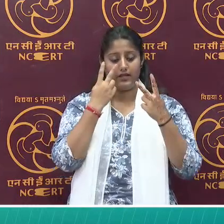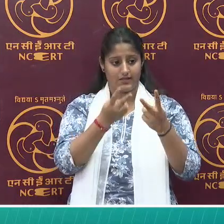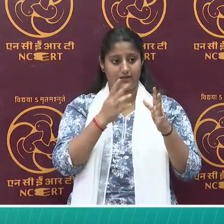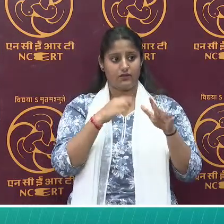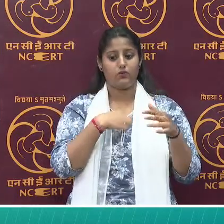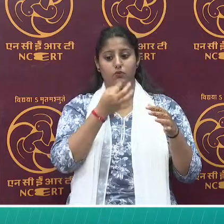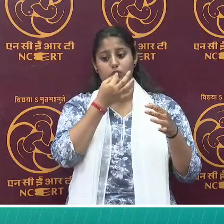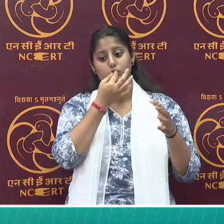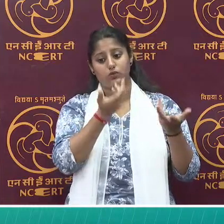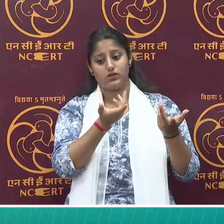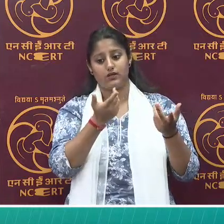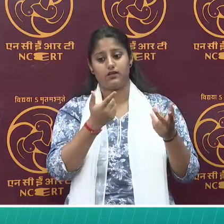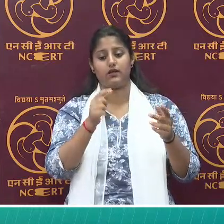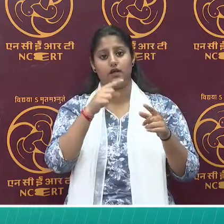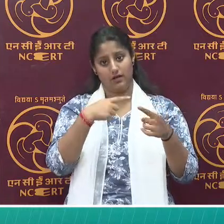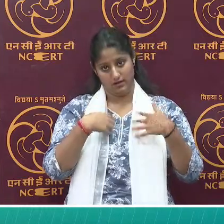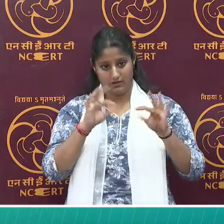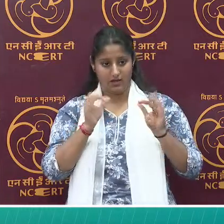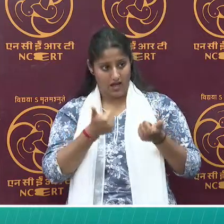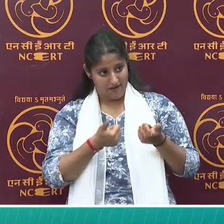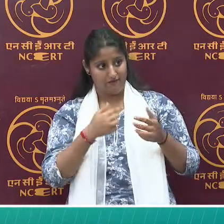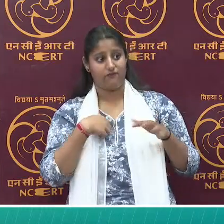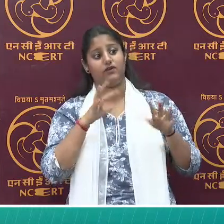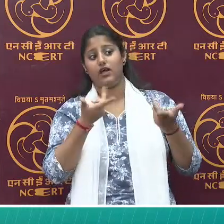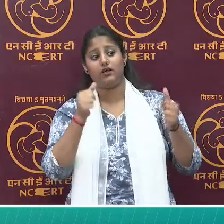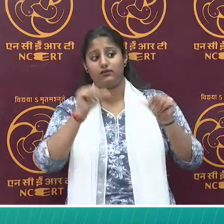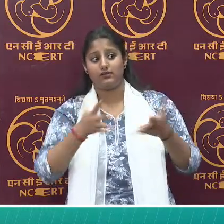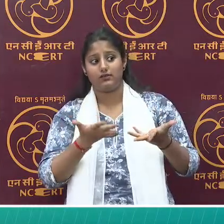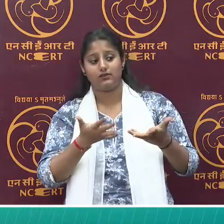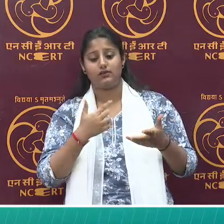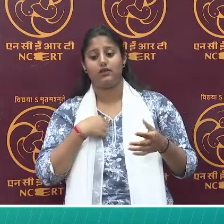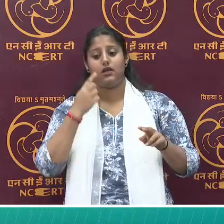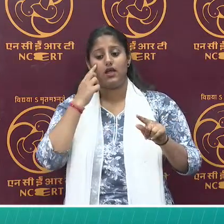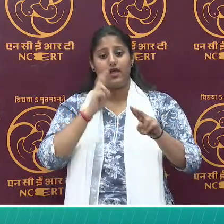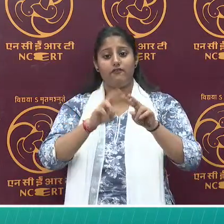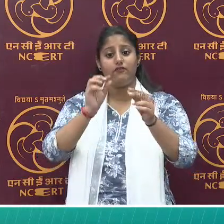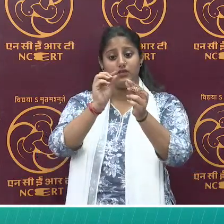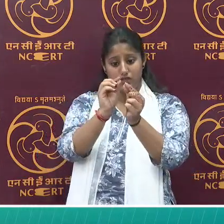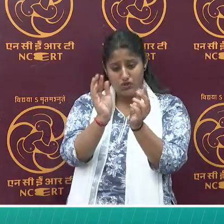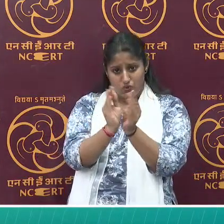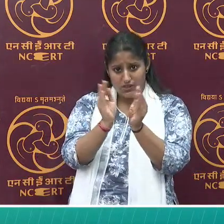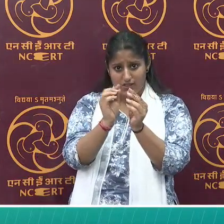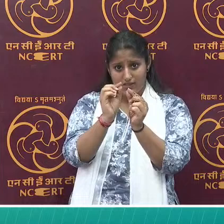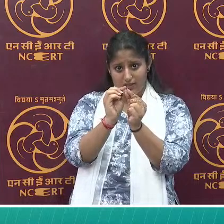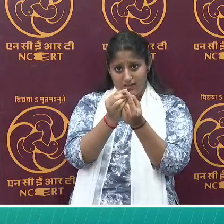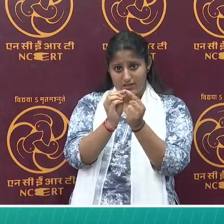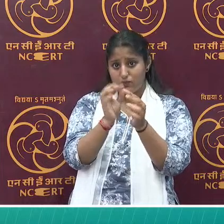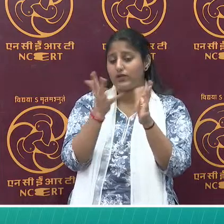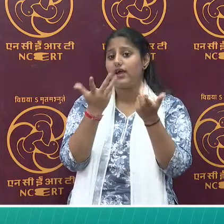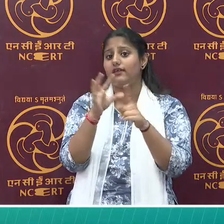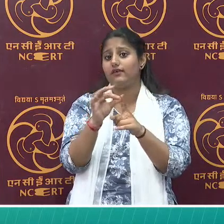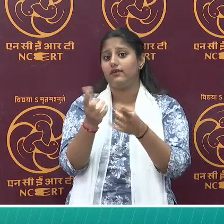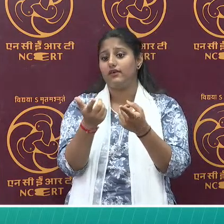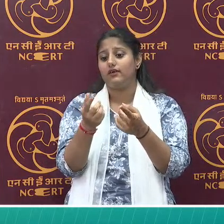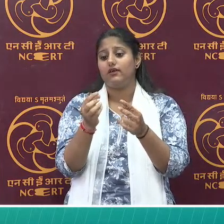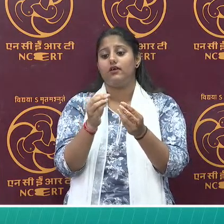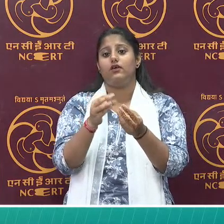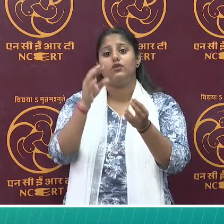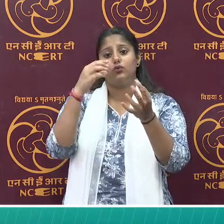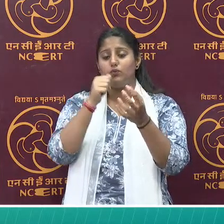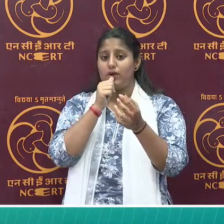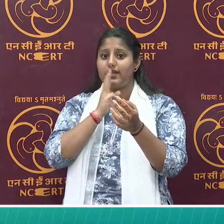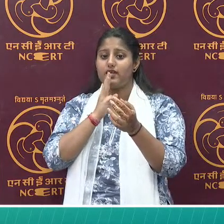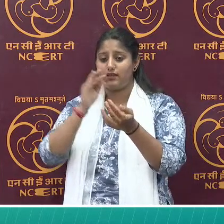the seed is healthy or not. Okay. Okay, for small seeds, what do? We soak them in water. All